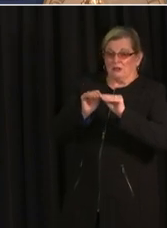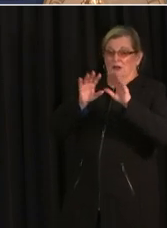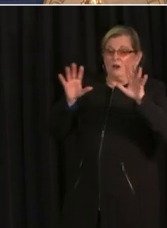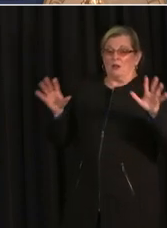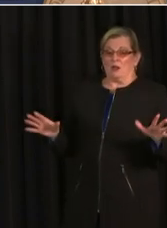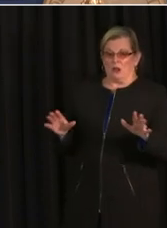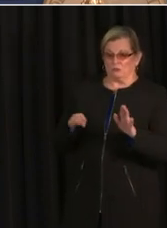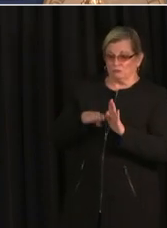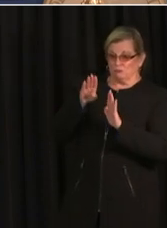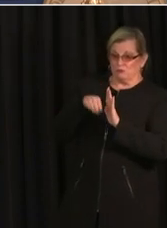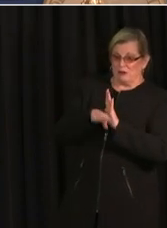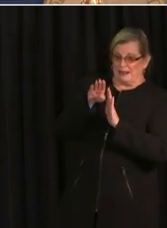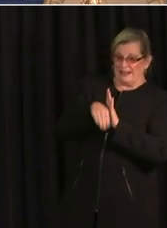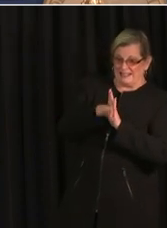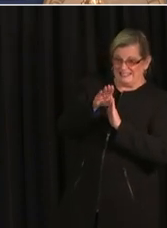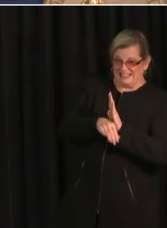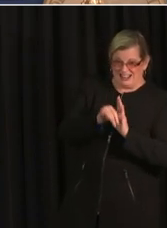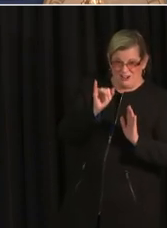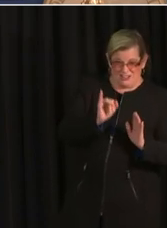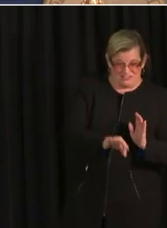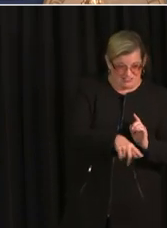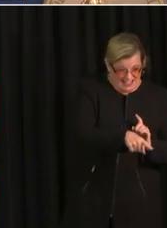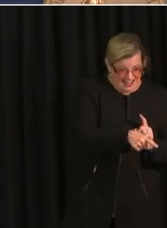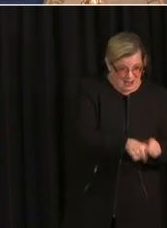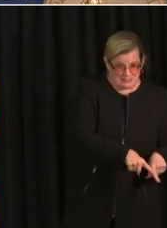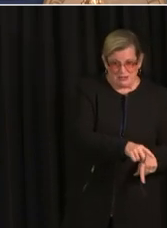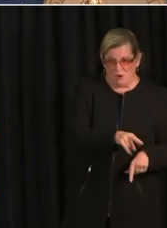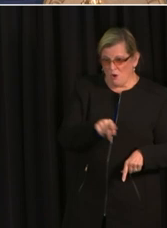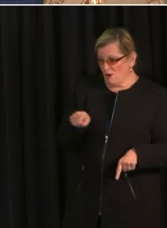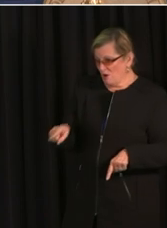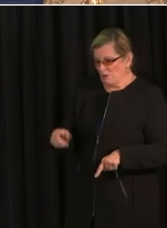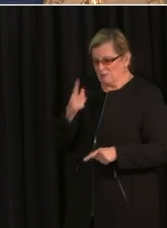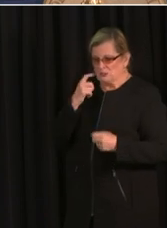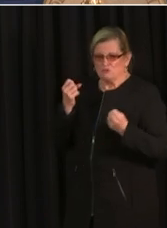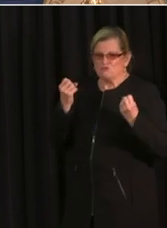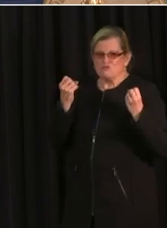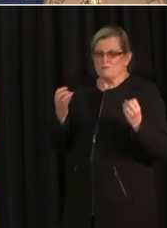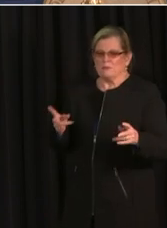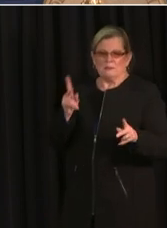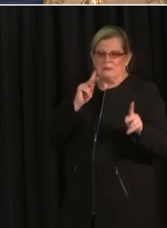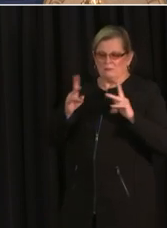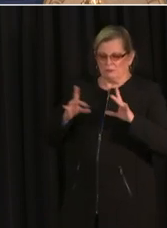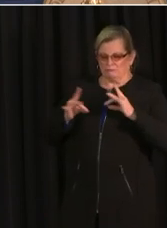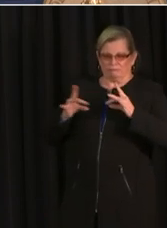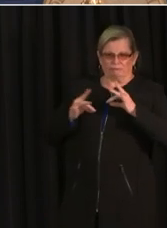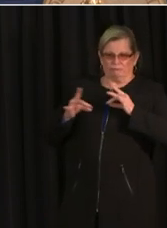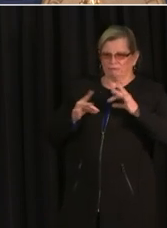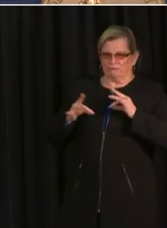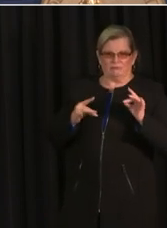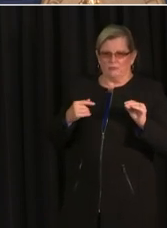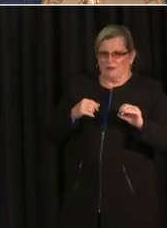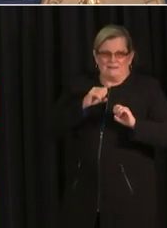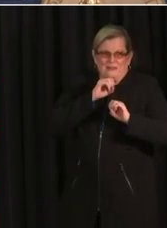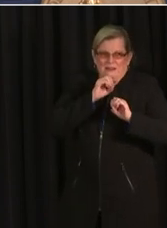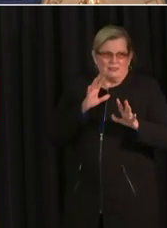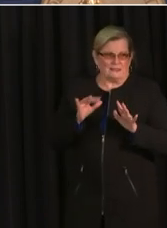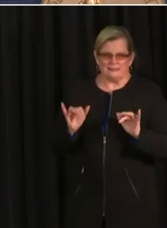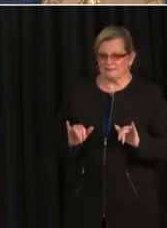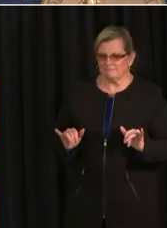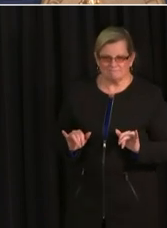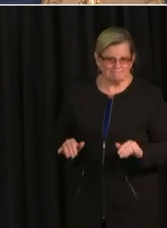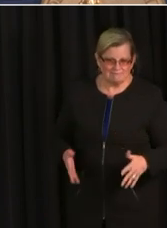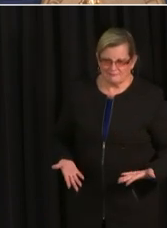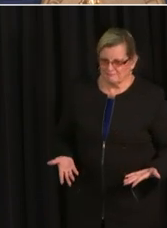one sector or one bucket activity as the one that is most significant in our experience